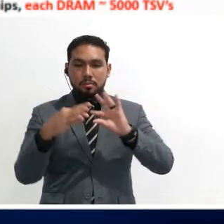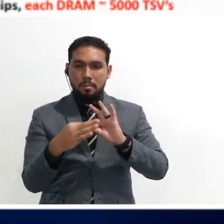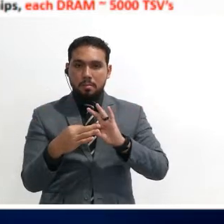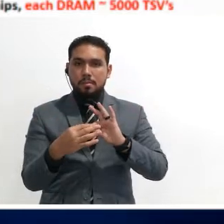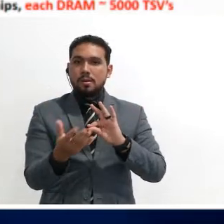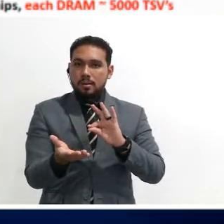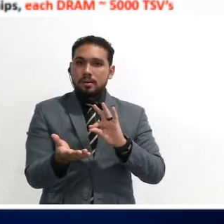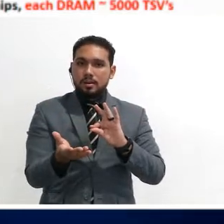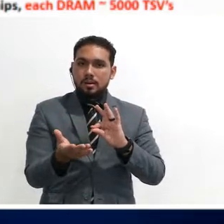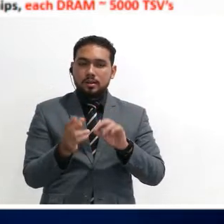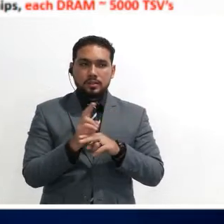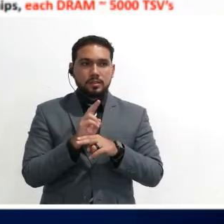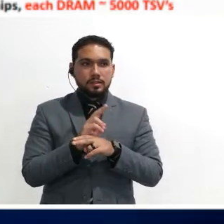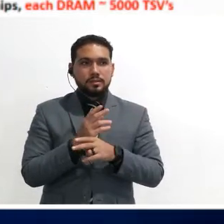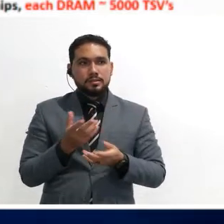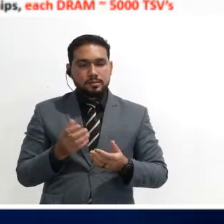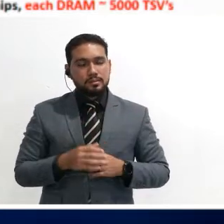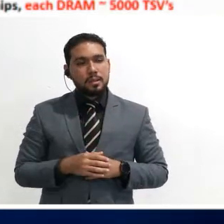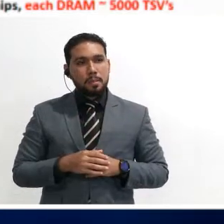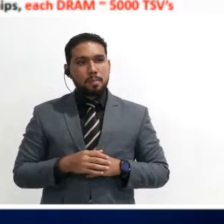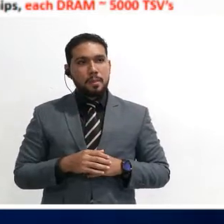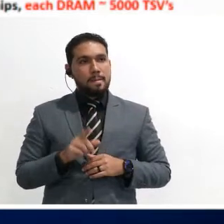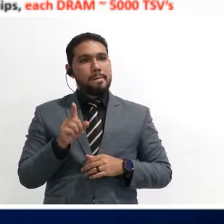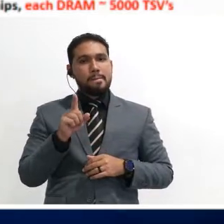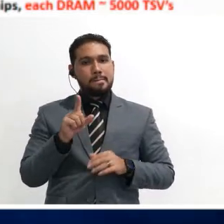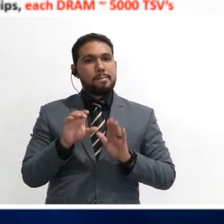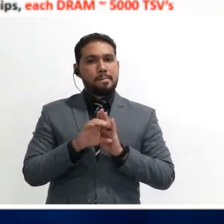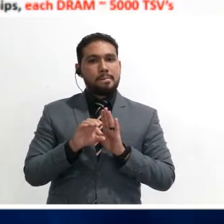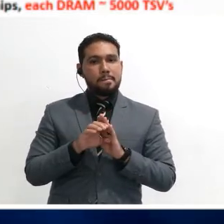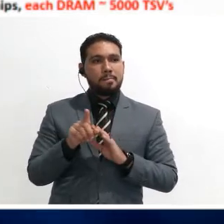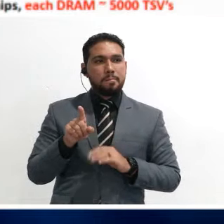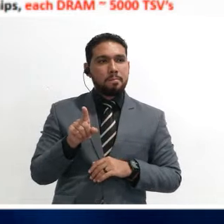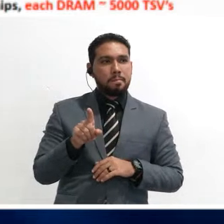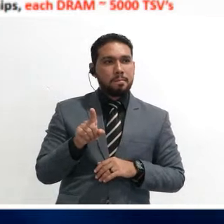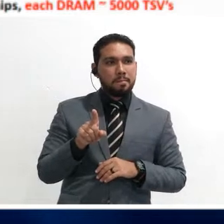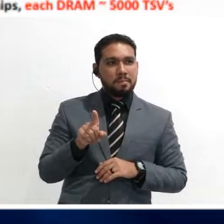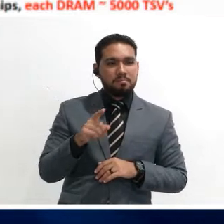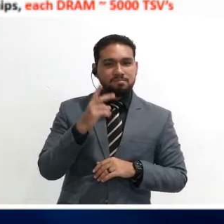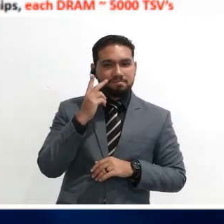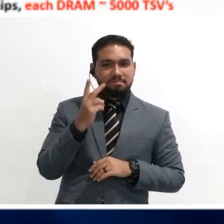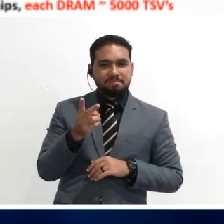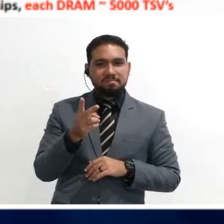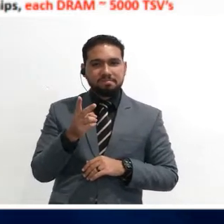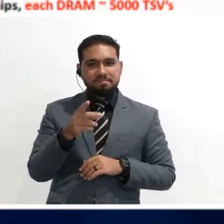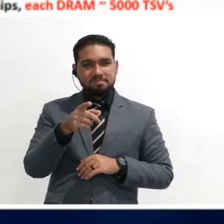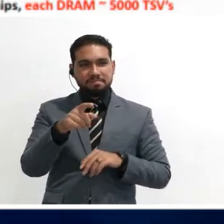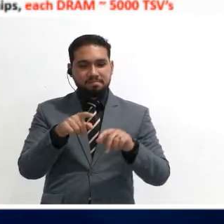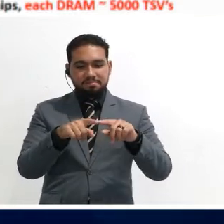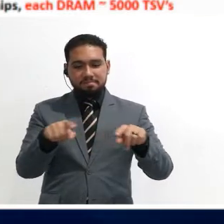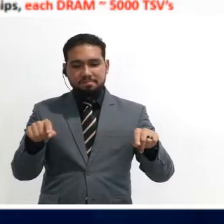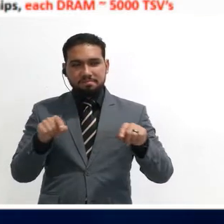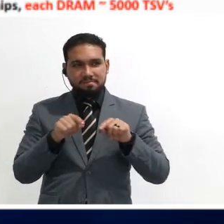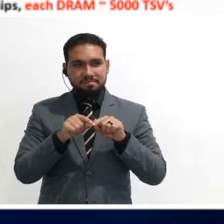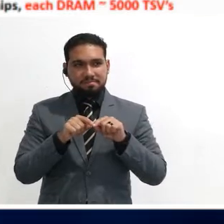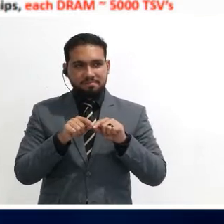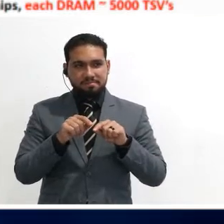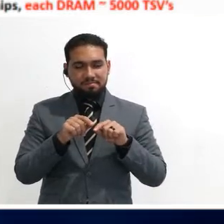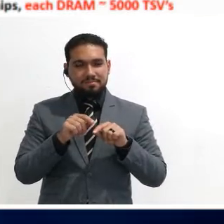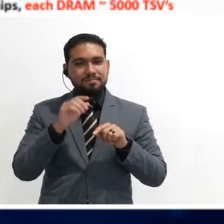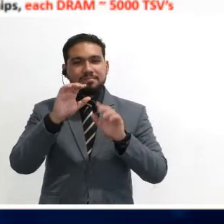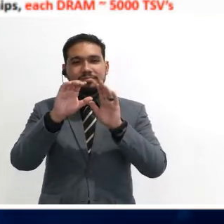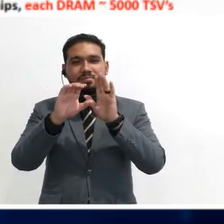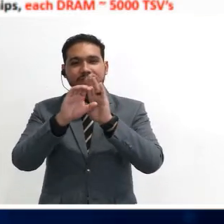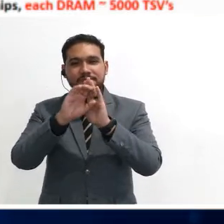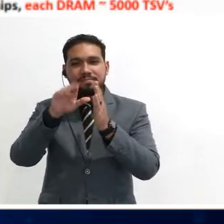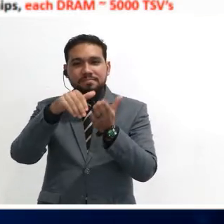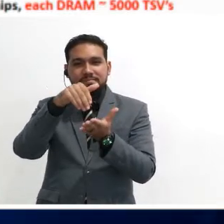So more examples of the same, what some of these things look like. You can see in the middle picture the HBM are kind of blue